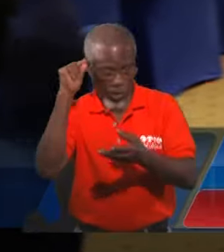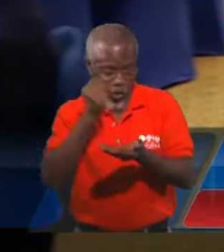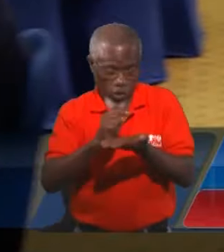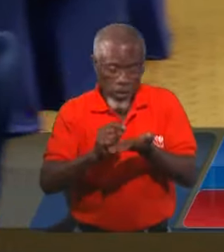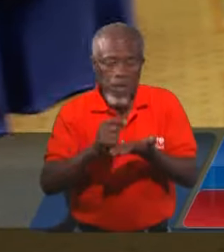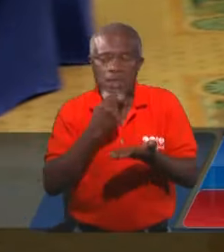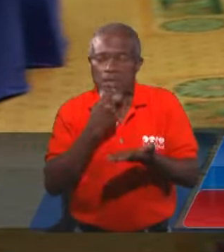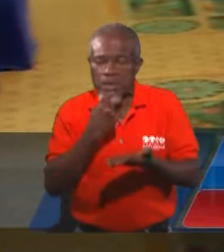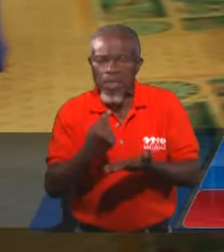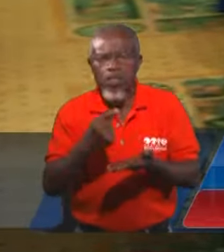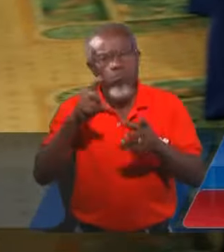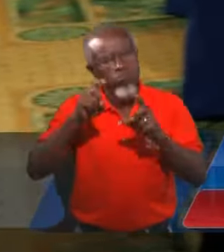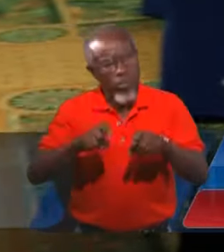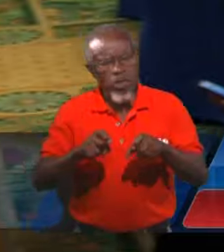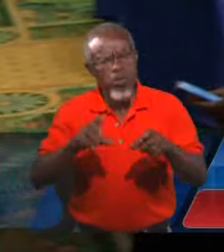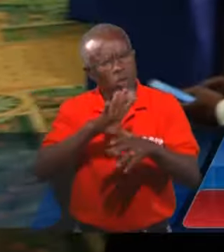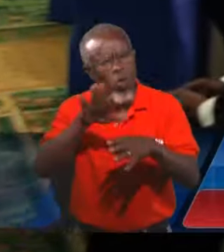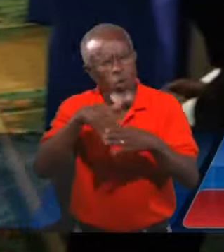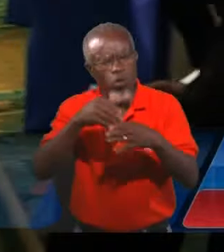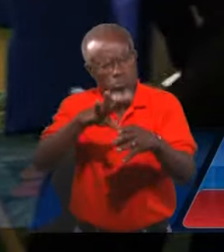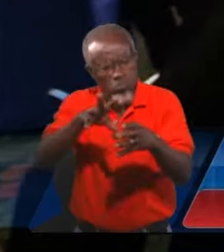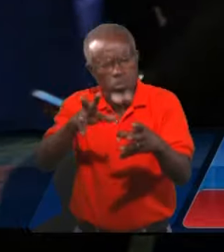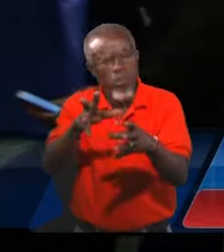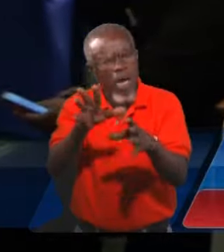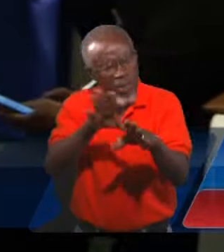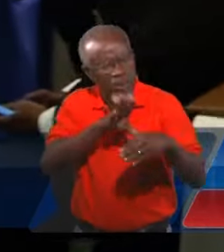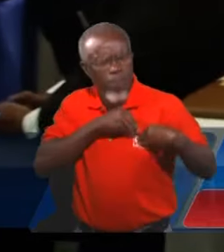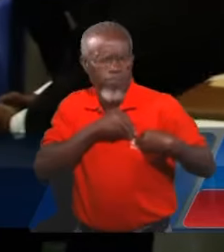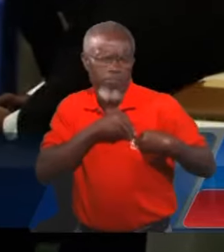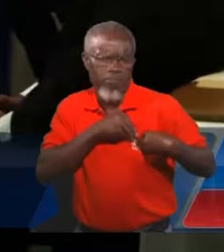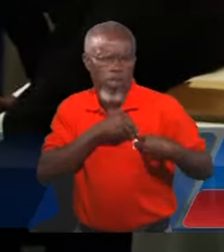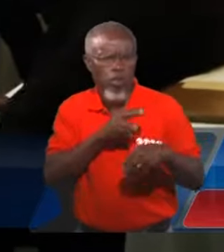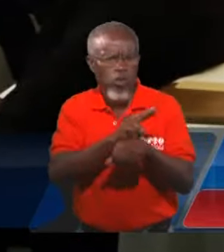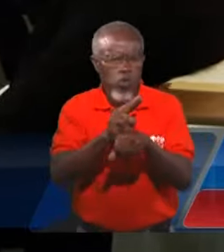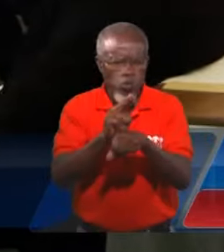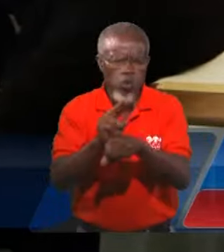place. The E-Tender and E-PSIP platform is expected to be rolled out from June.